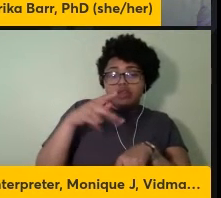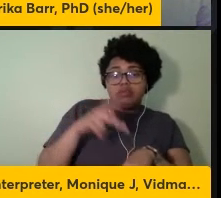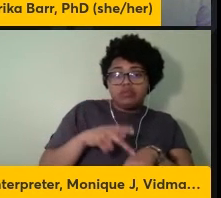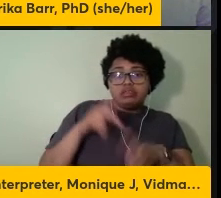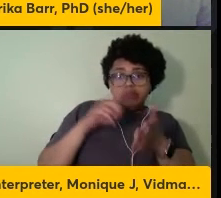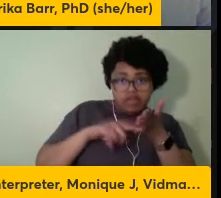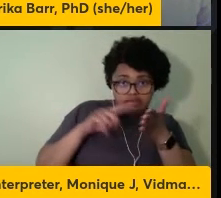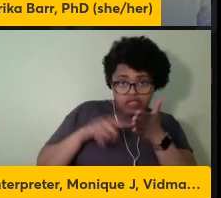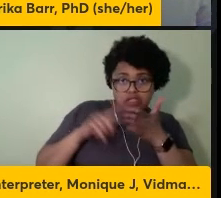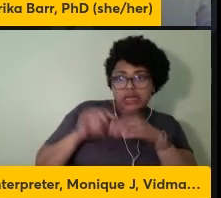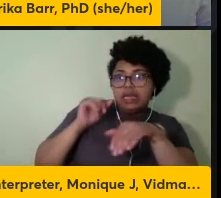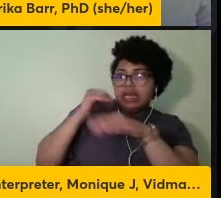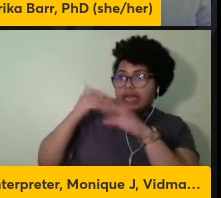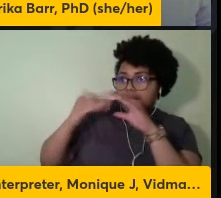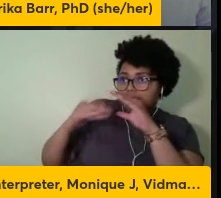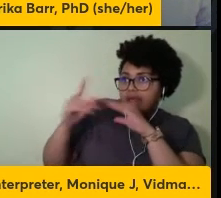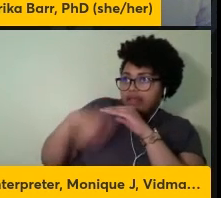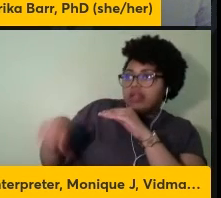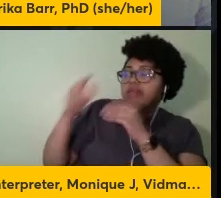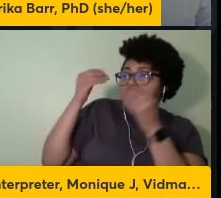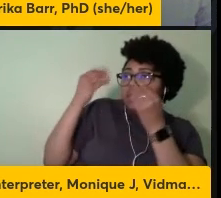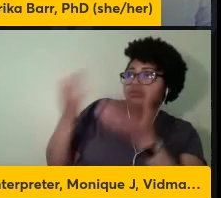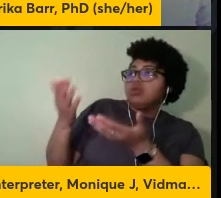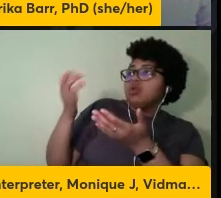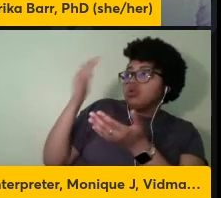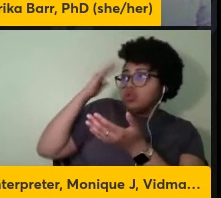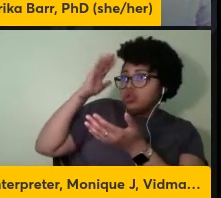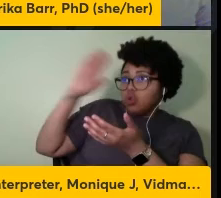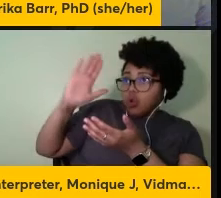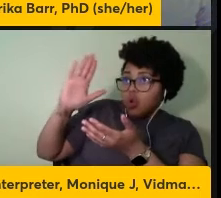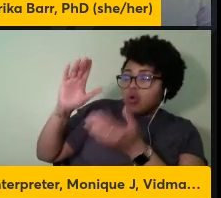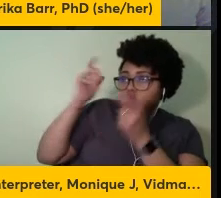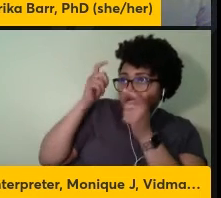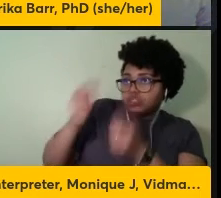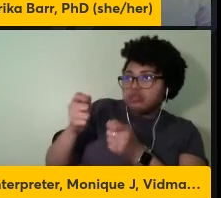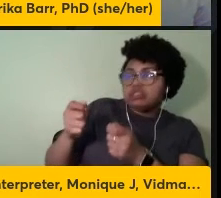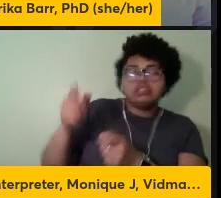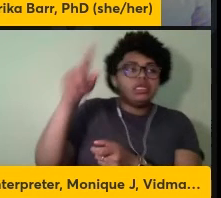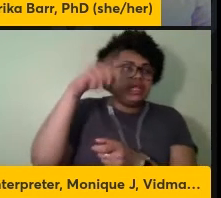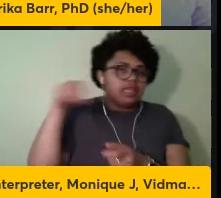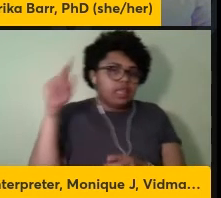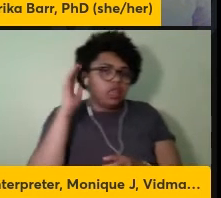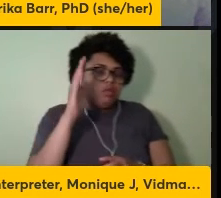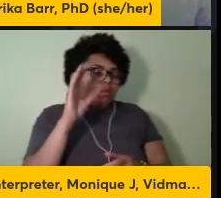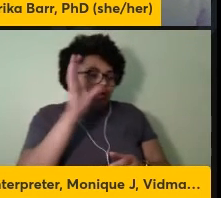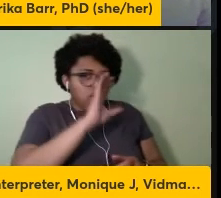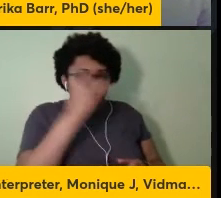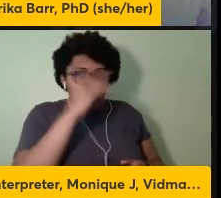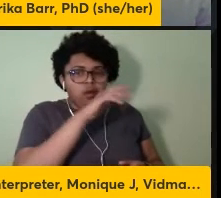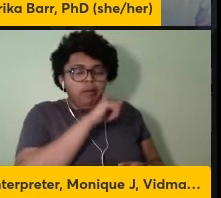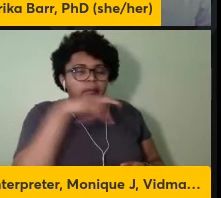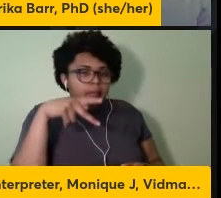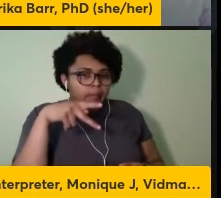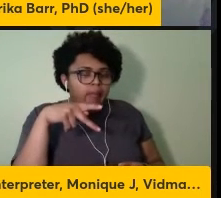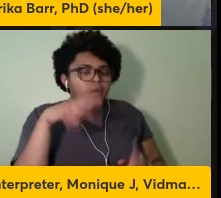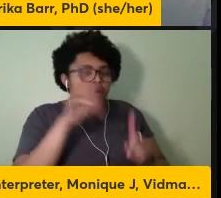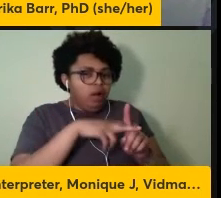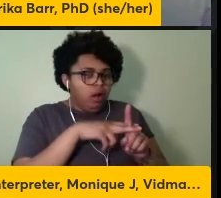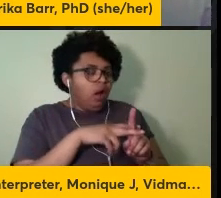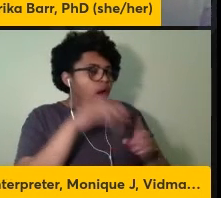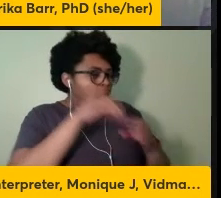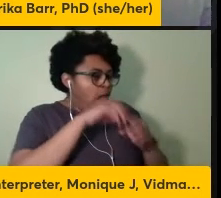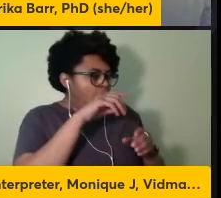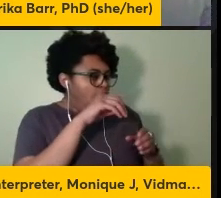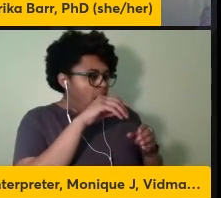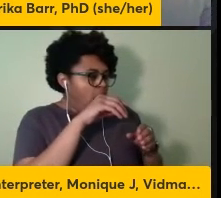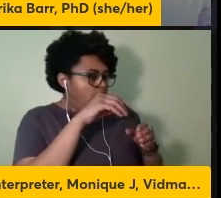investigators, email them, letting them know that you're interested. From there, they will actually look up your application in the database and follow up